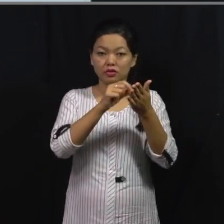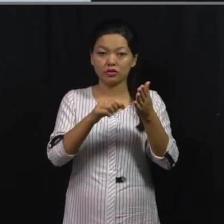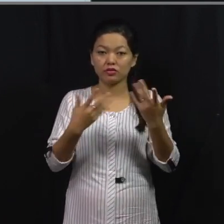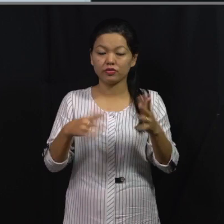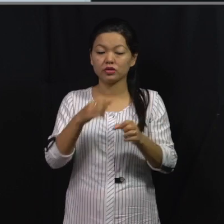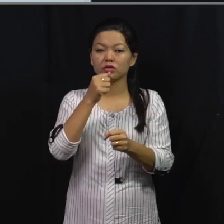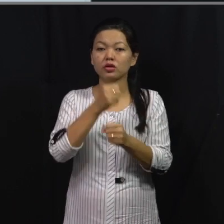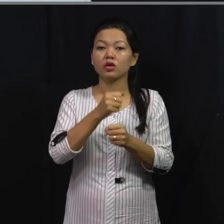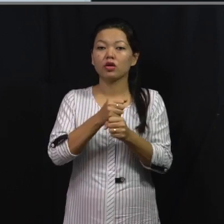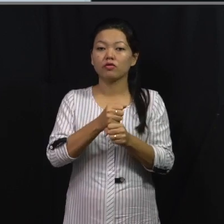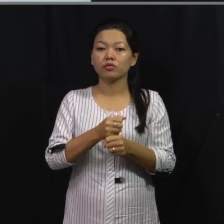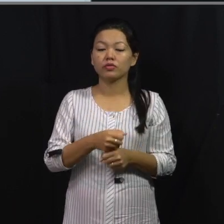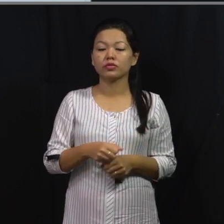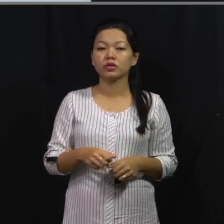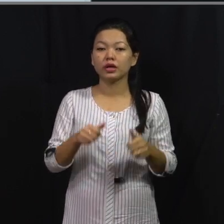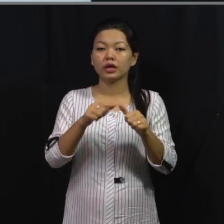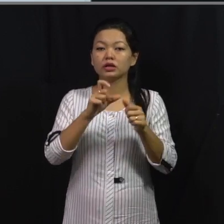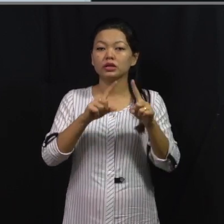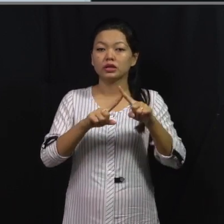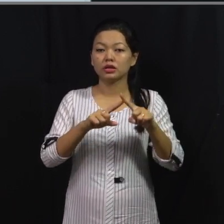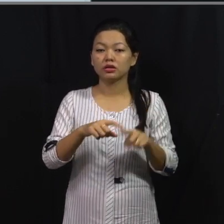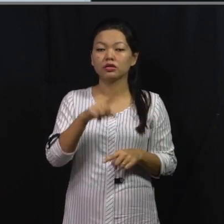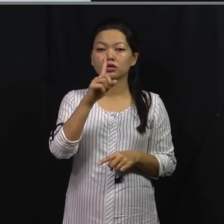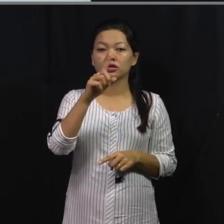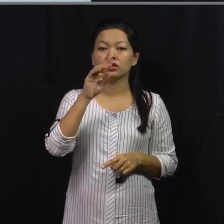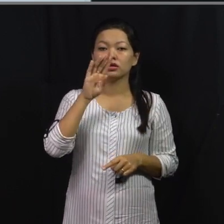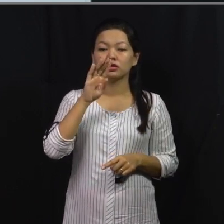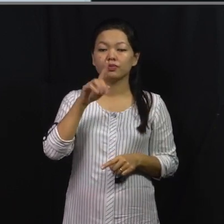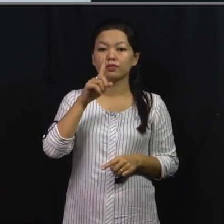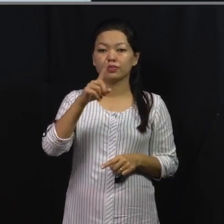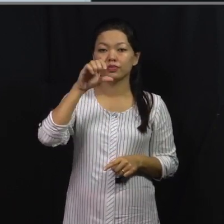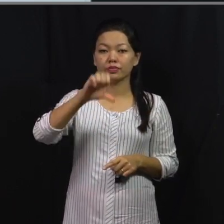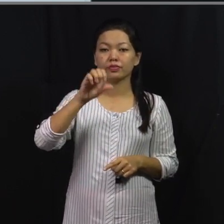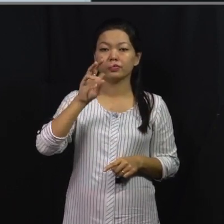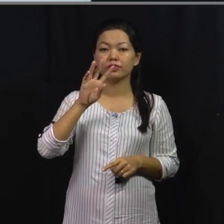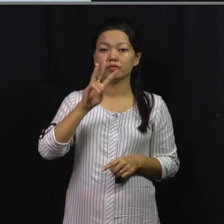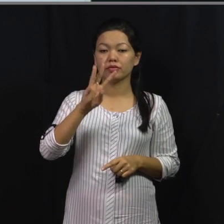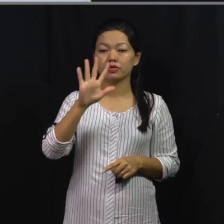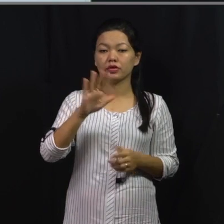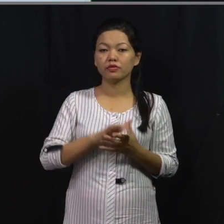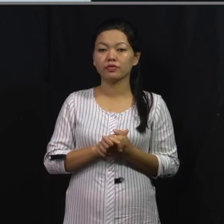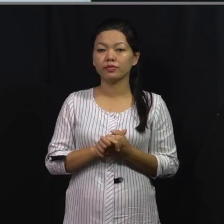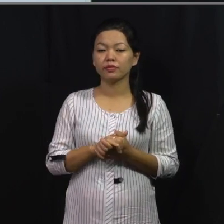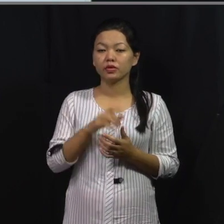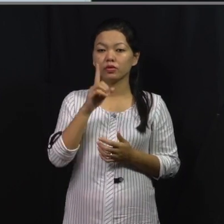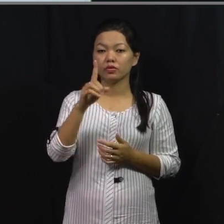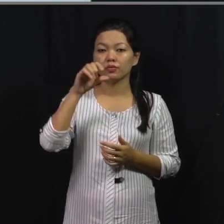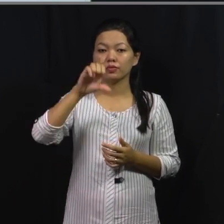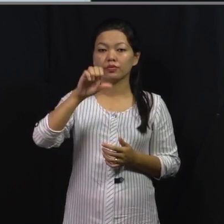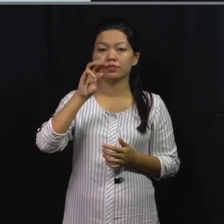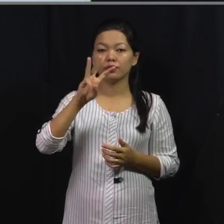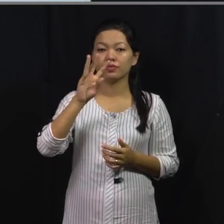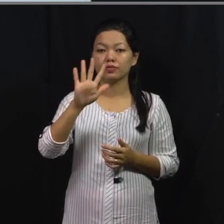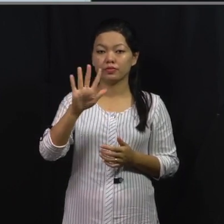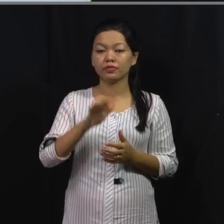Government Act of 1935. Okay, Government Act of 1935. You know, this particular